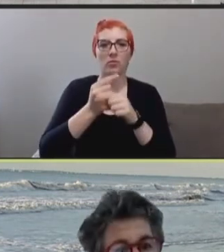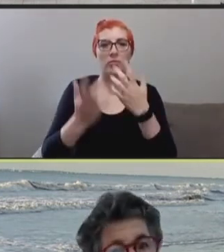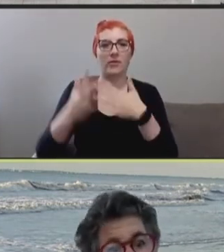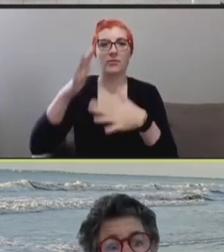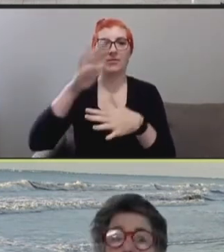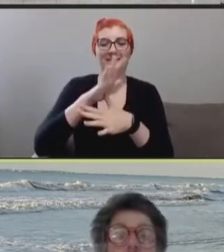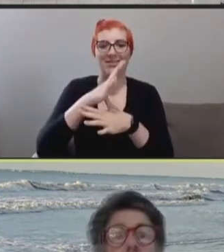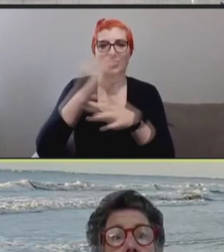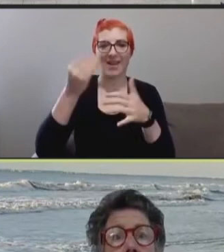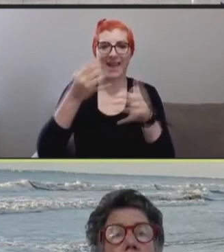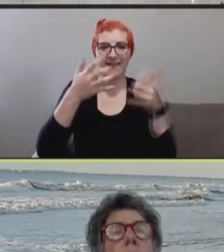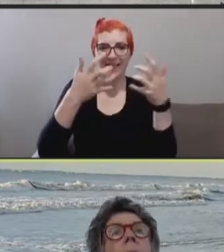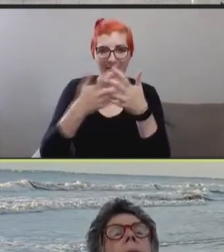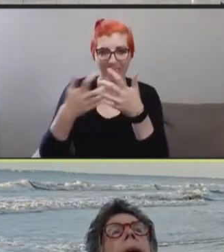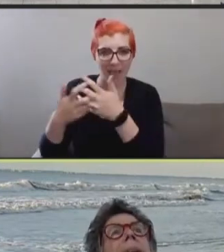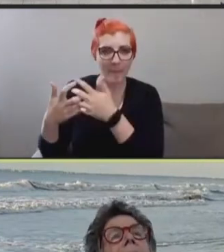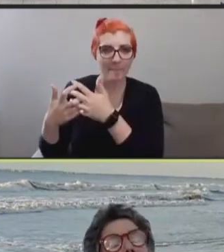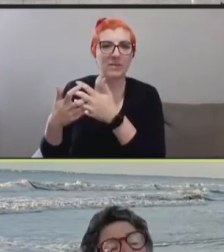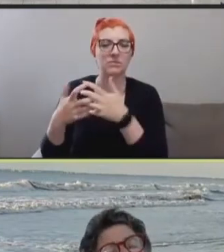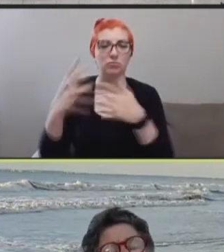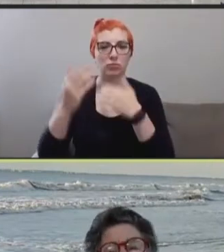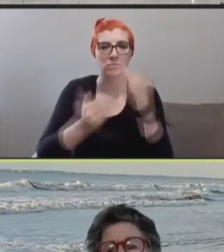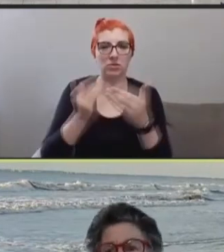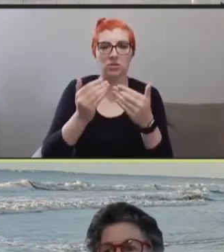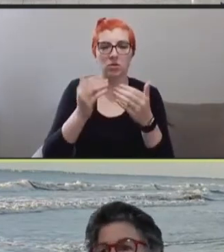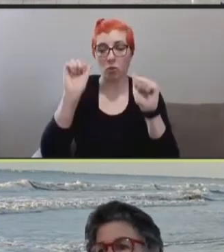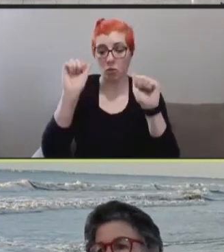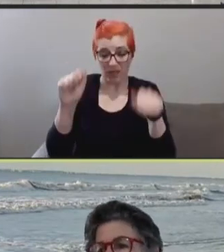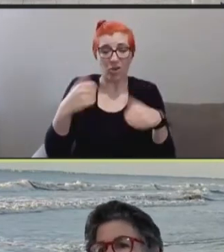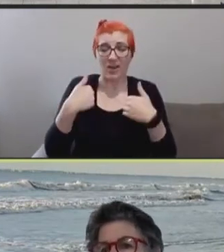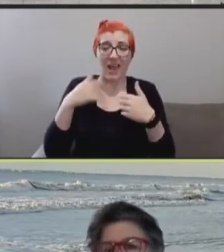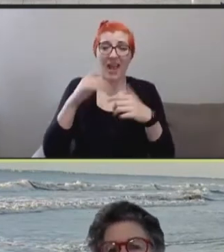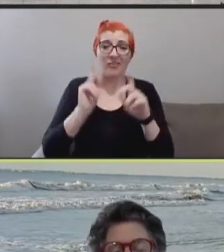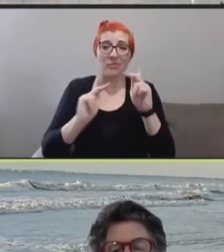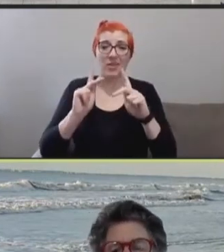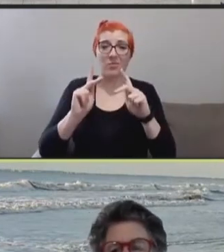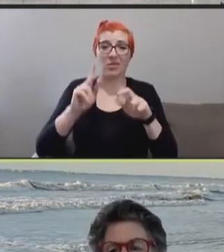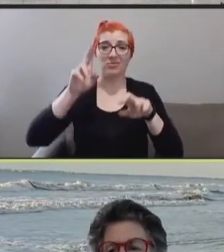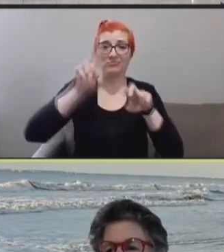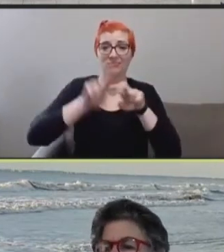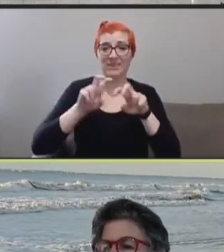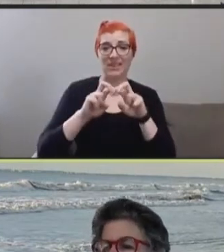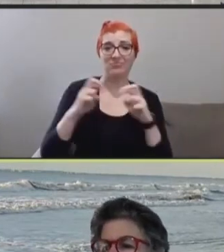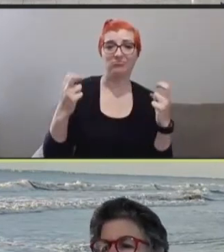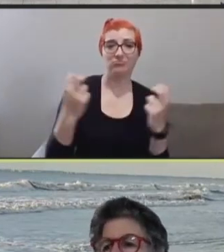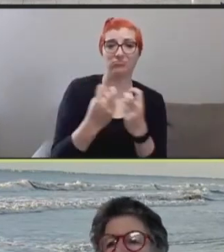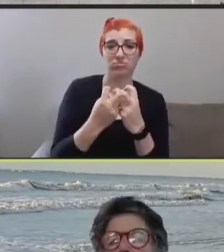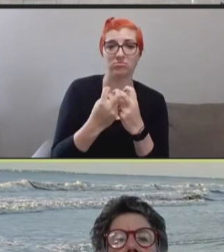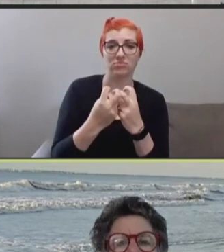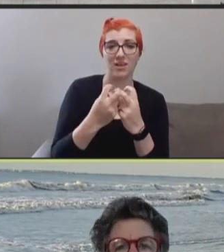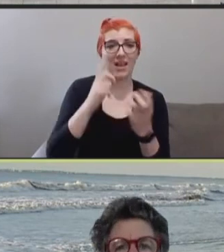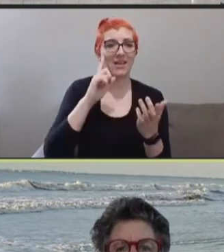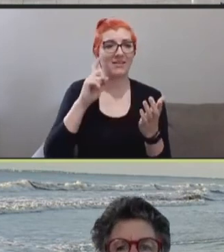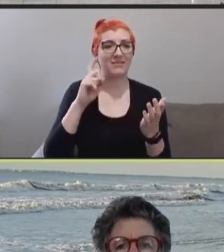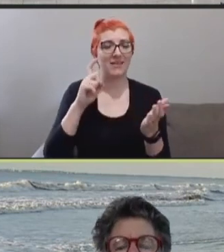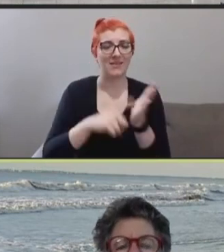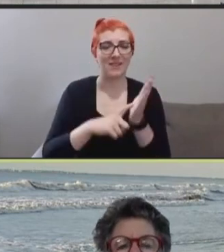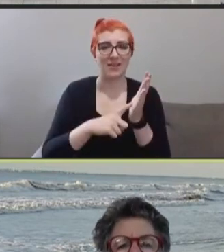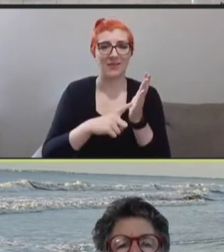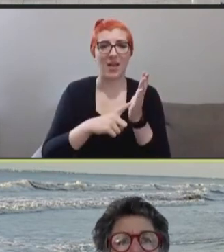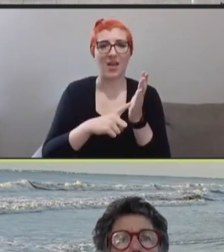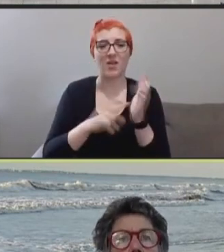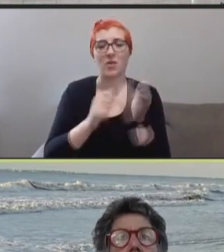We could have a bunch of people sit in a room and identify with the Delphi method some virus